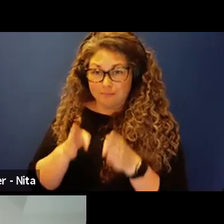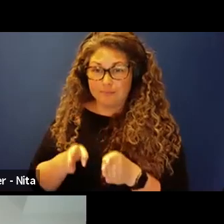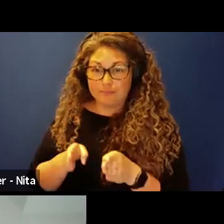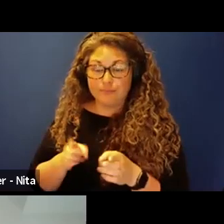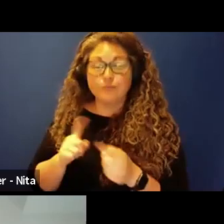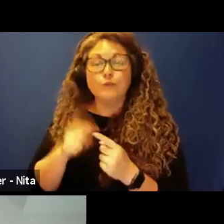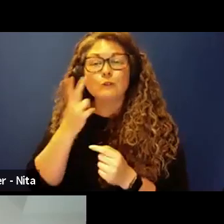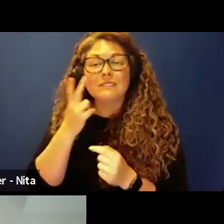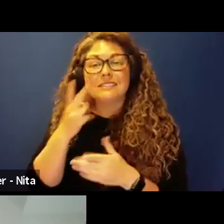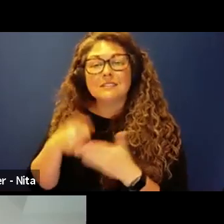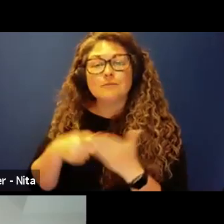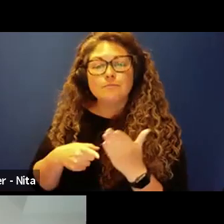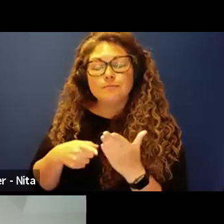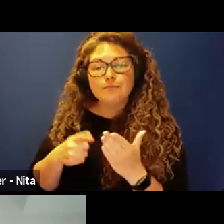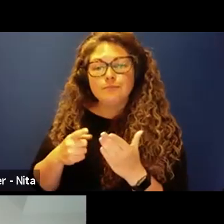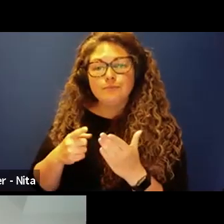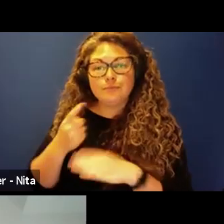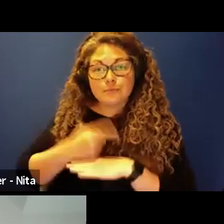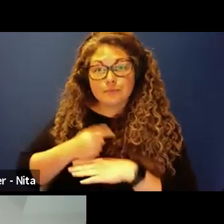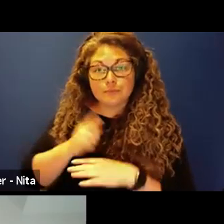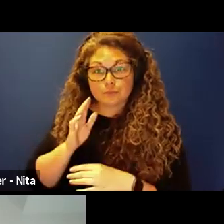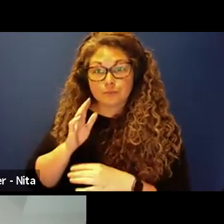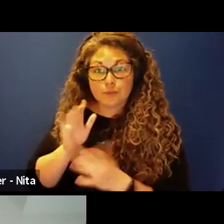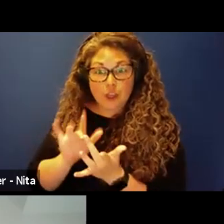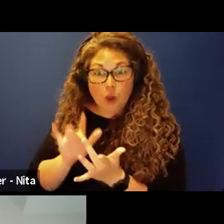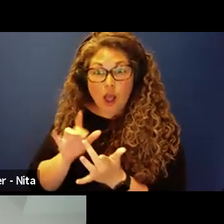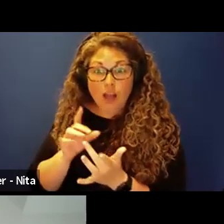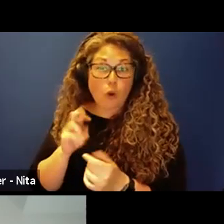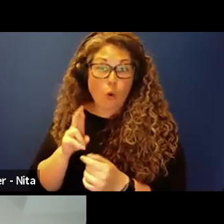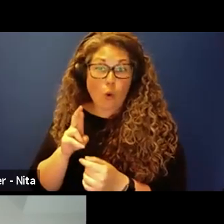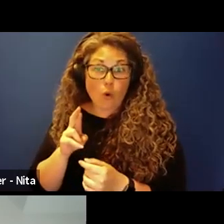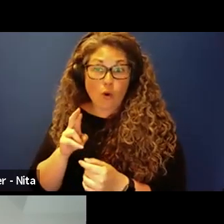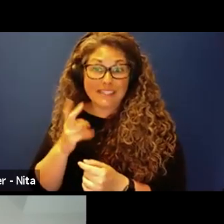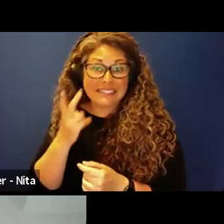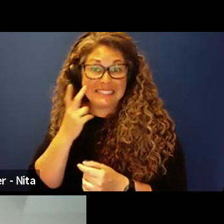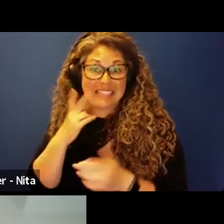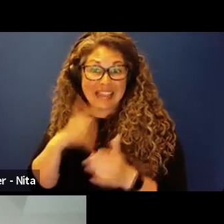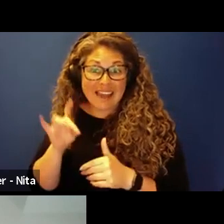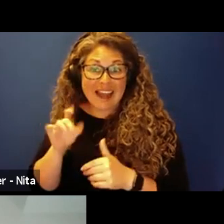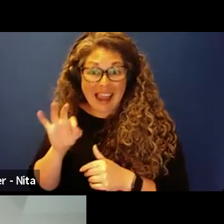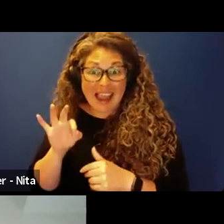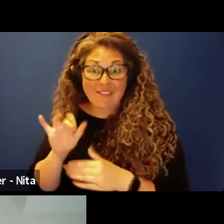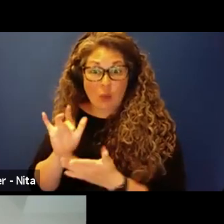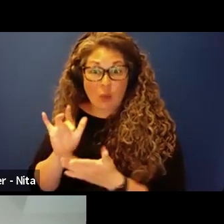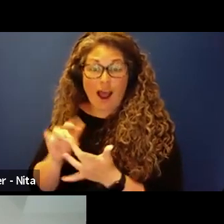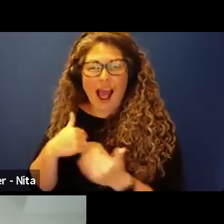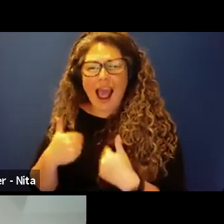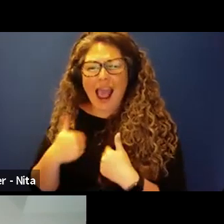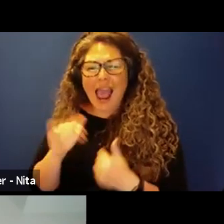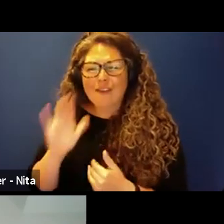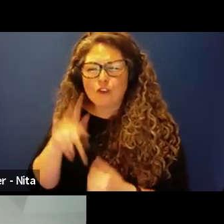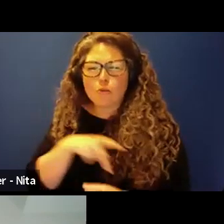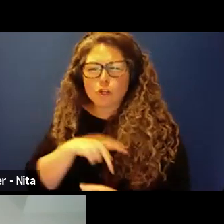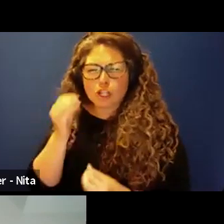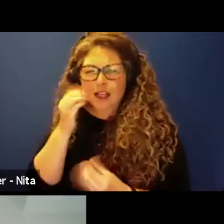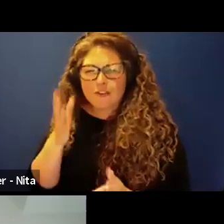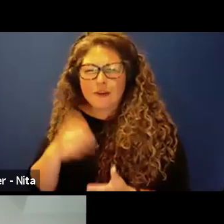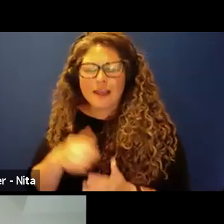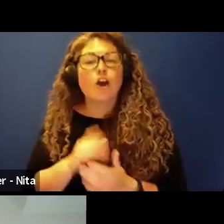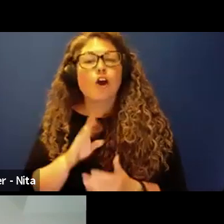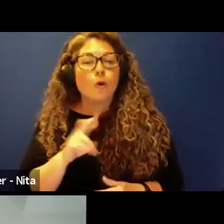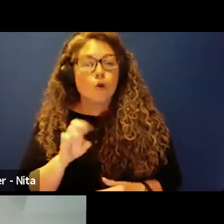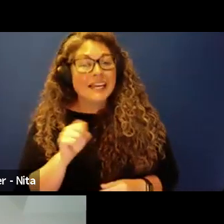what day that they were contacted, or even if they were contacted. Okay. And I have your personal information. Yes, or